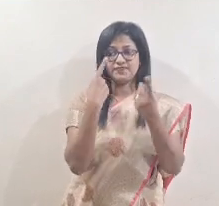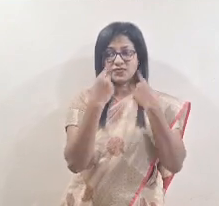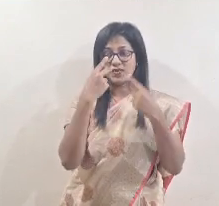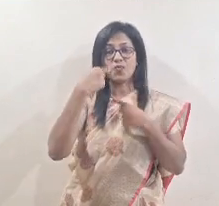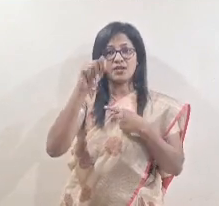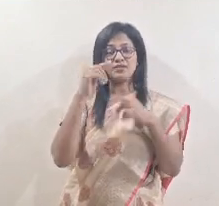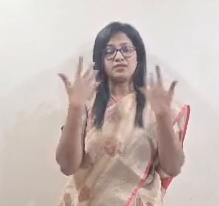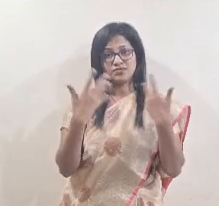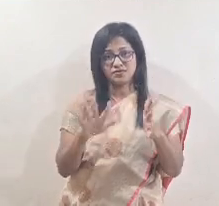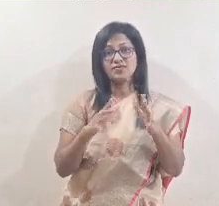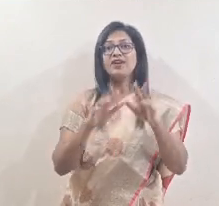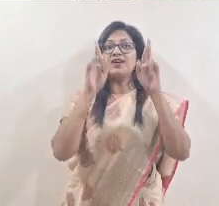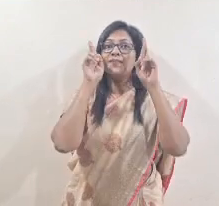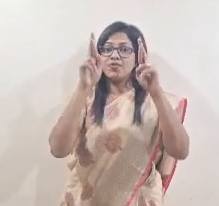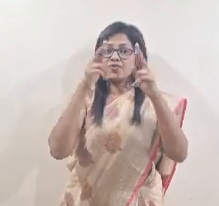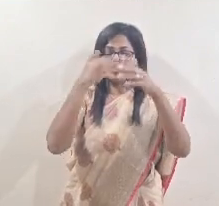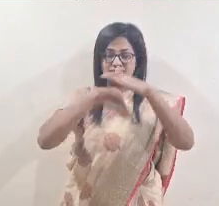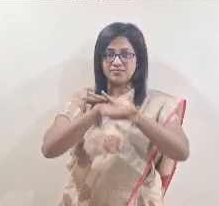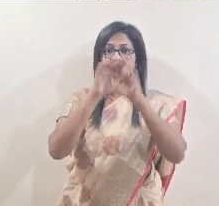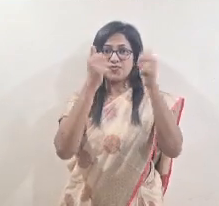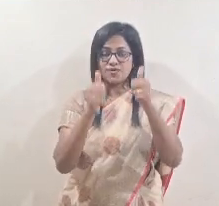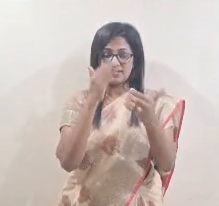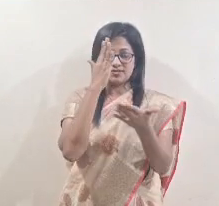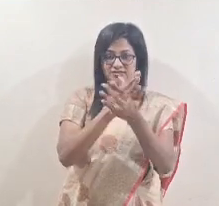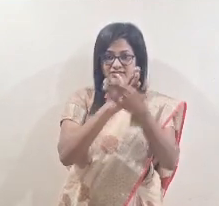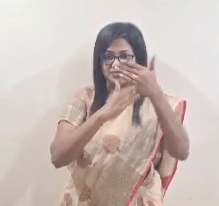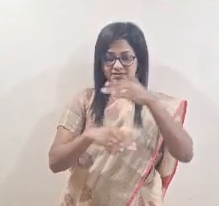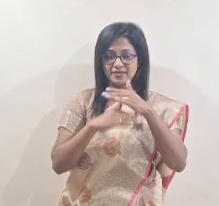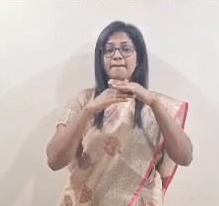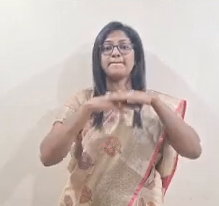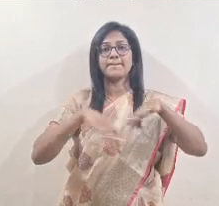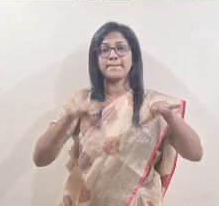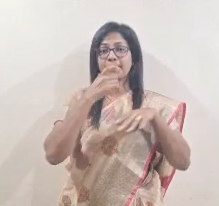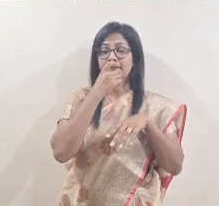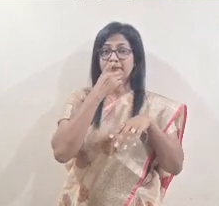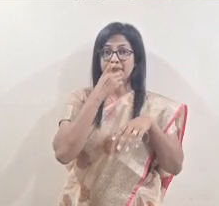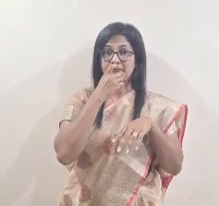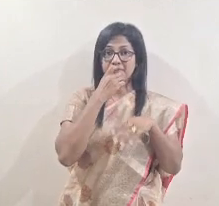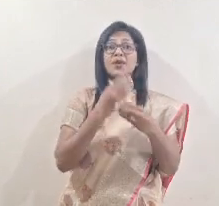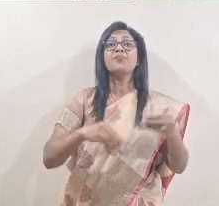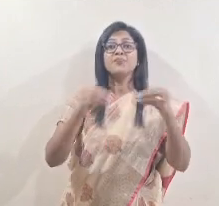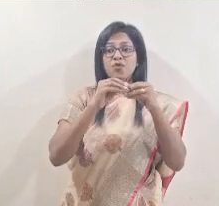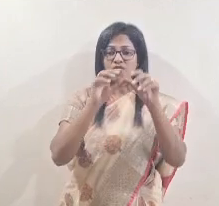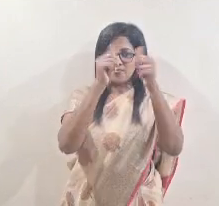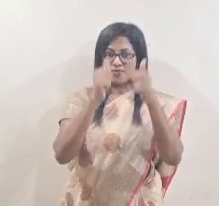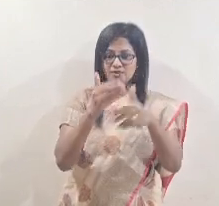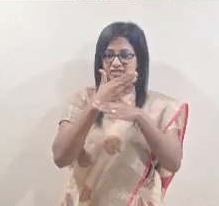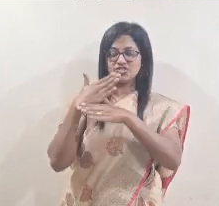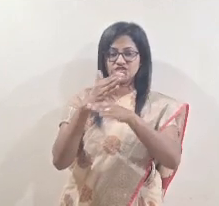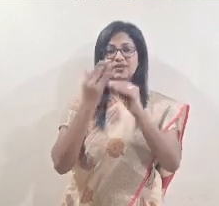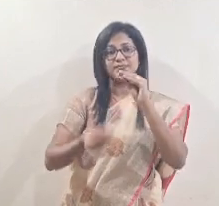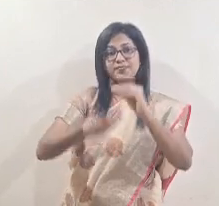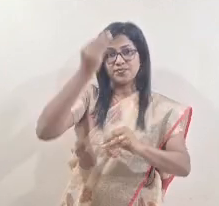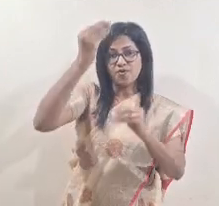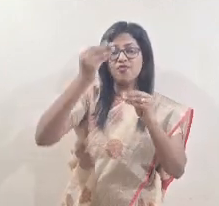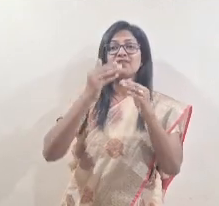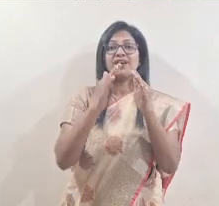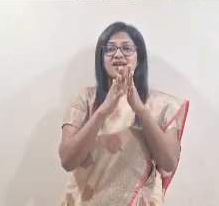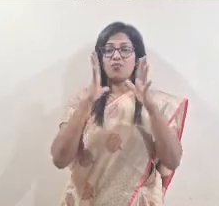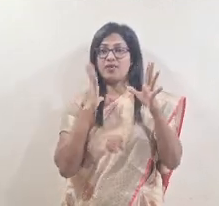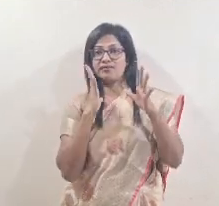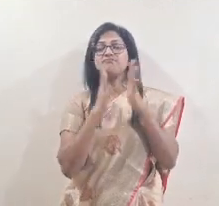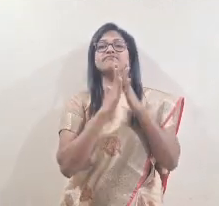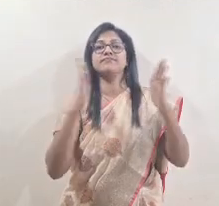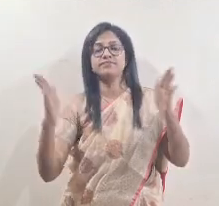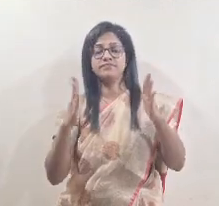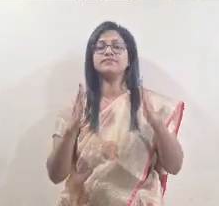done a predicted model split, and then further I have done found the model share increase and the buffer area increase based